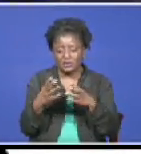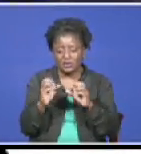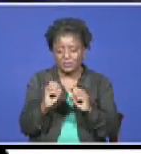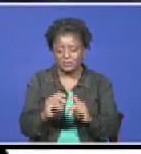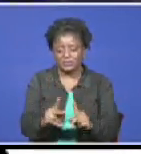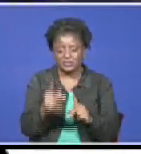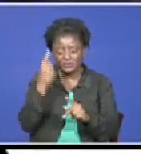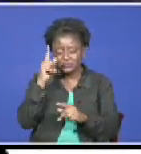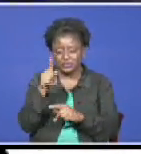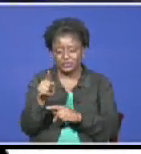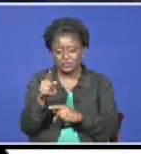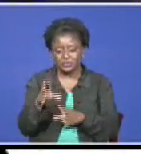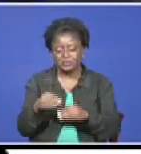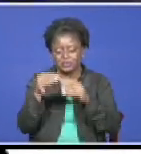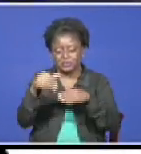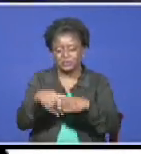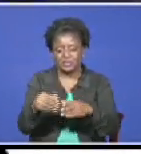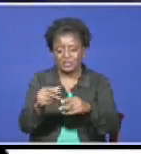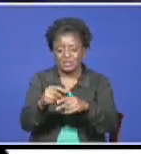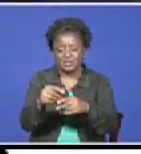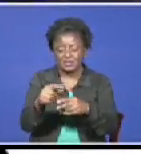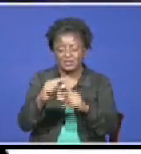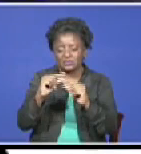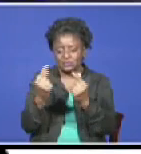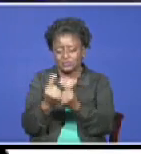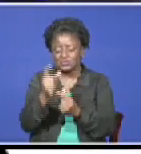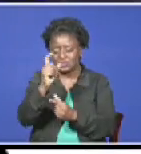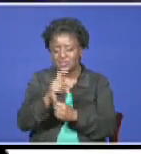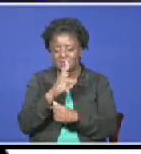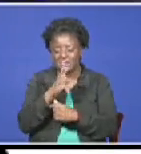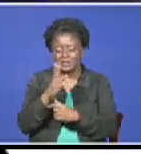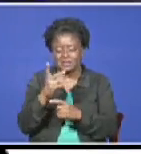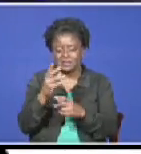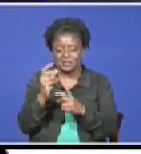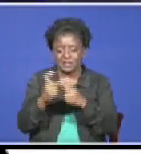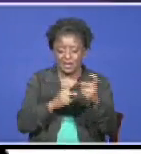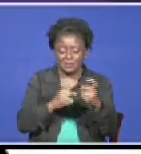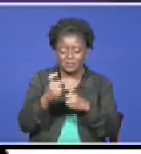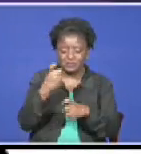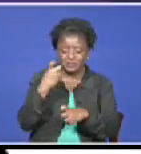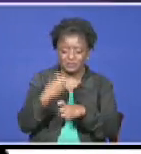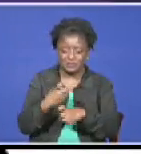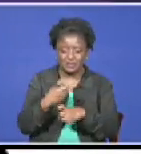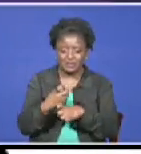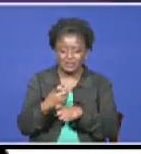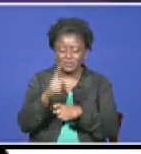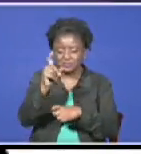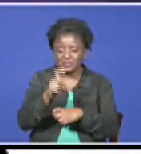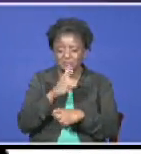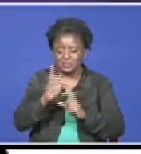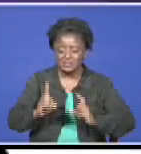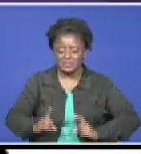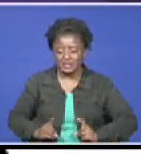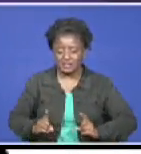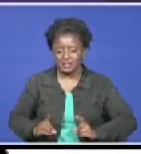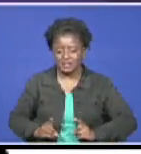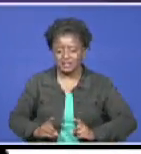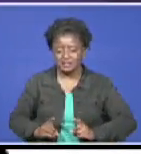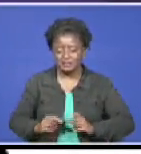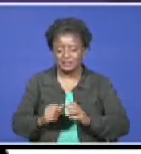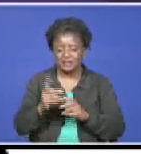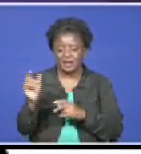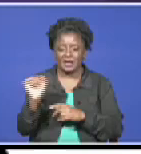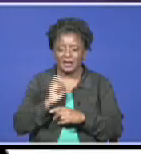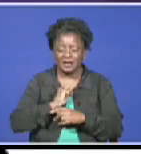be. The competition is stiff. You need to be dedicated. You need to be disciplined. Excited for the whole opportunity. I'm ready to go into competition.